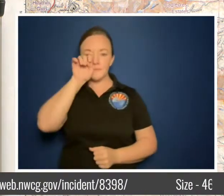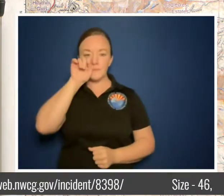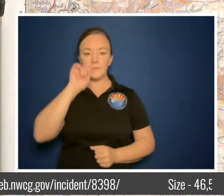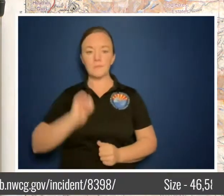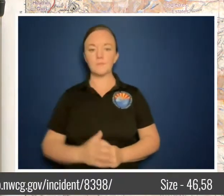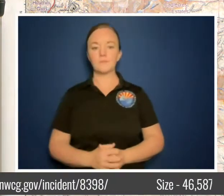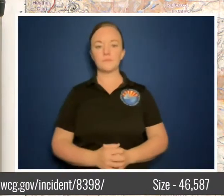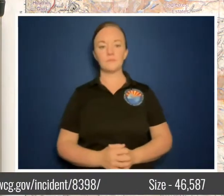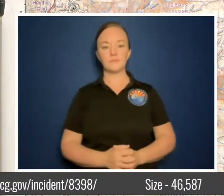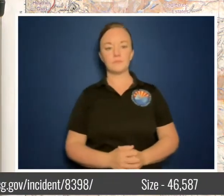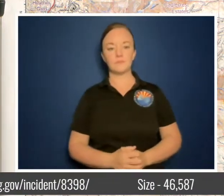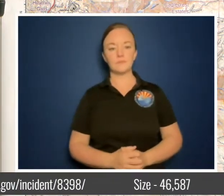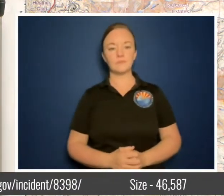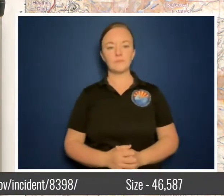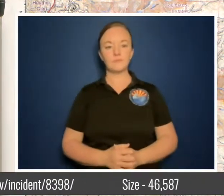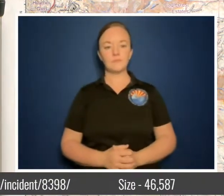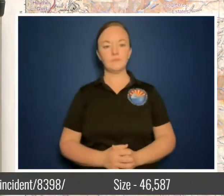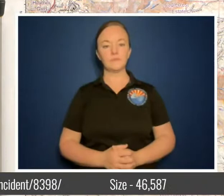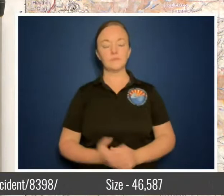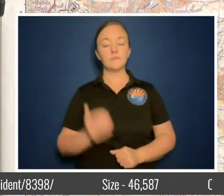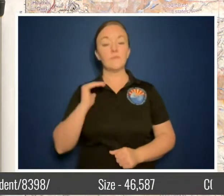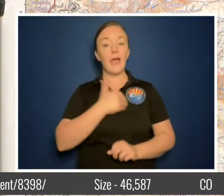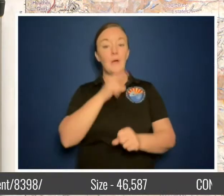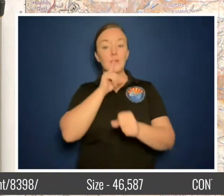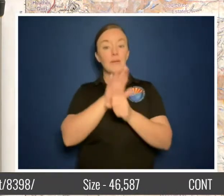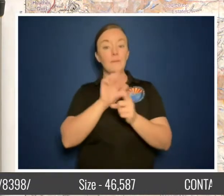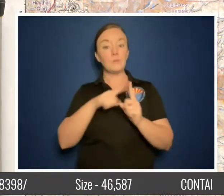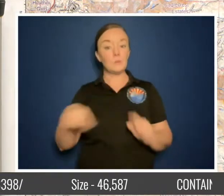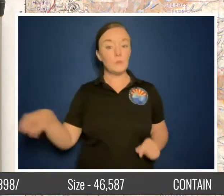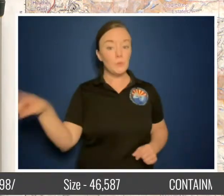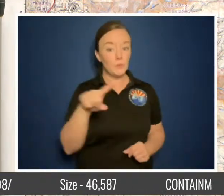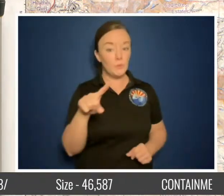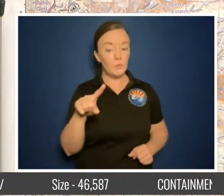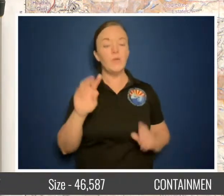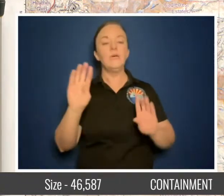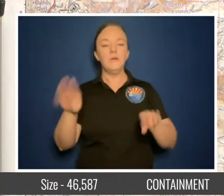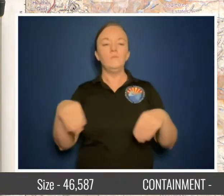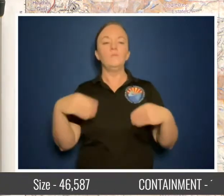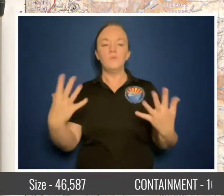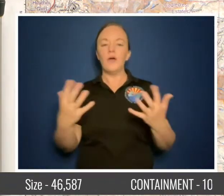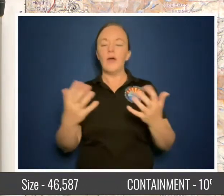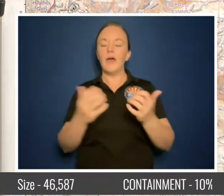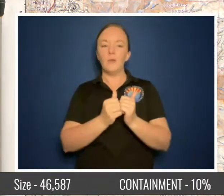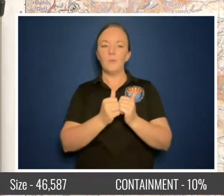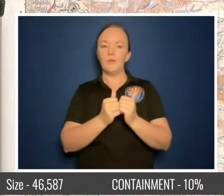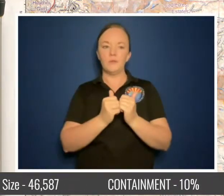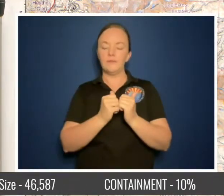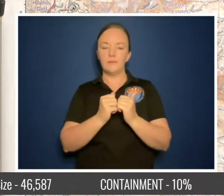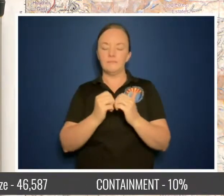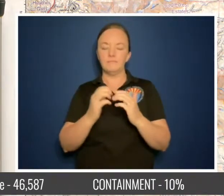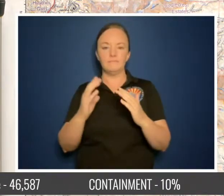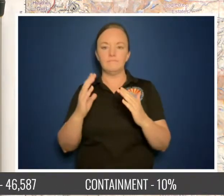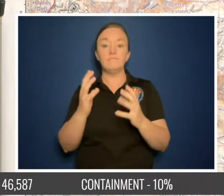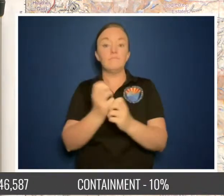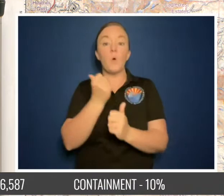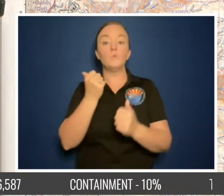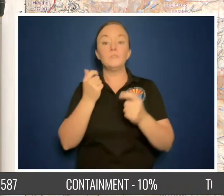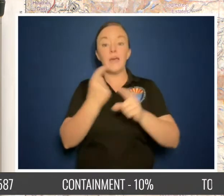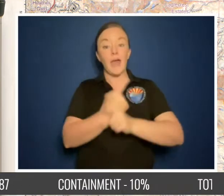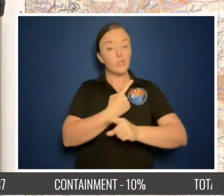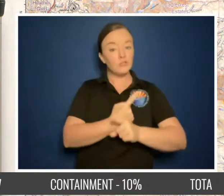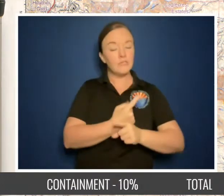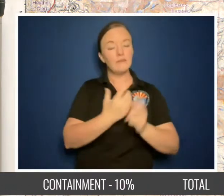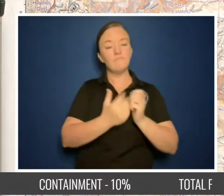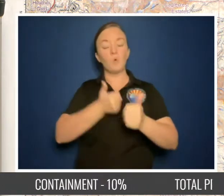And, our commitment to you is to provide you with the absolute most accurate and up-to-date information